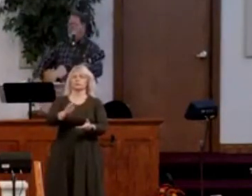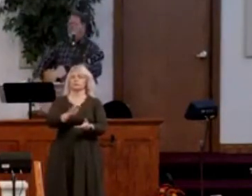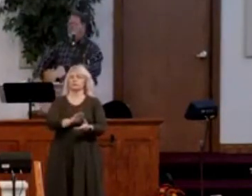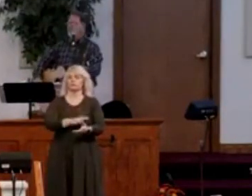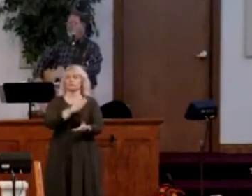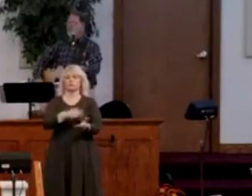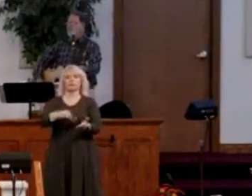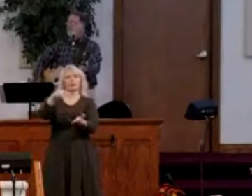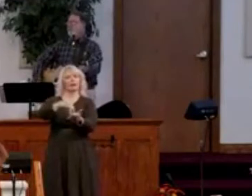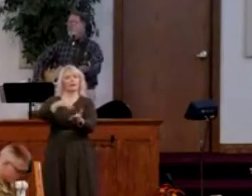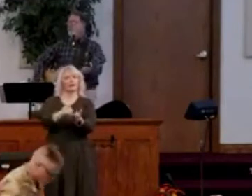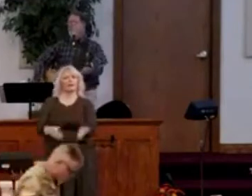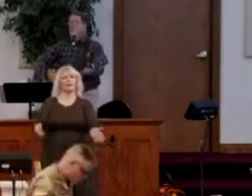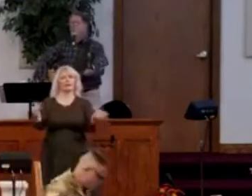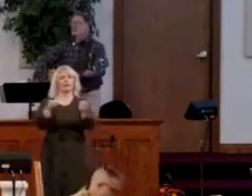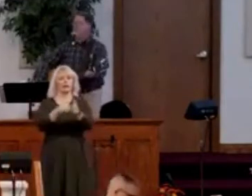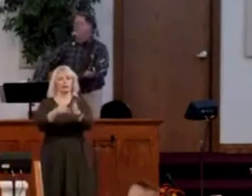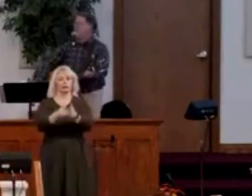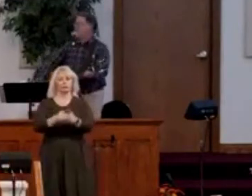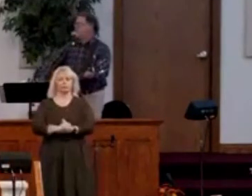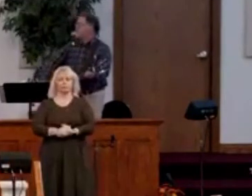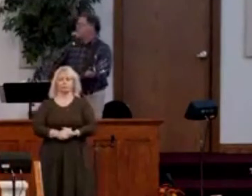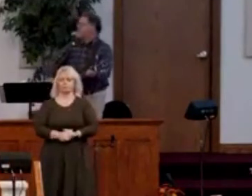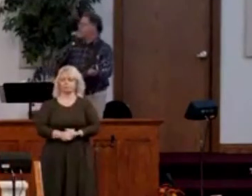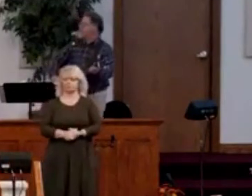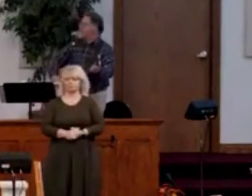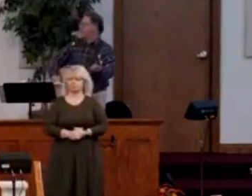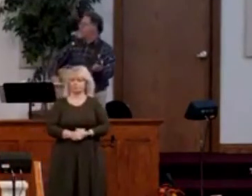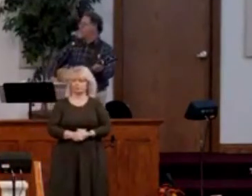All right, let's stand again.